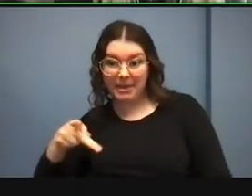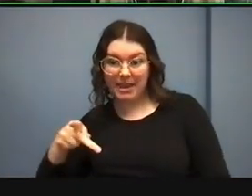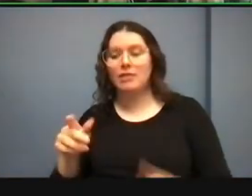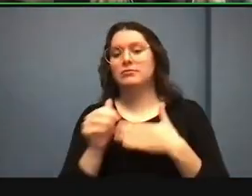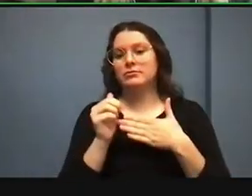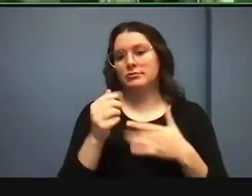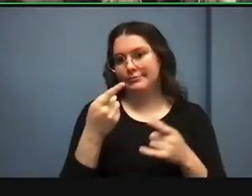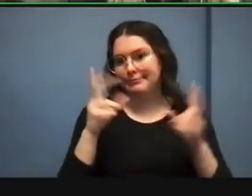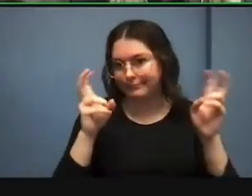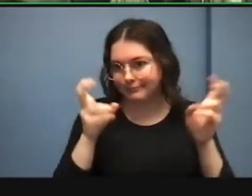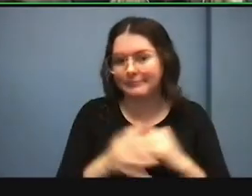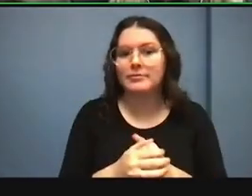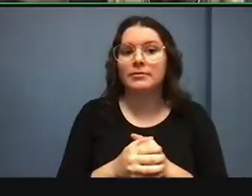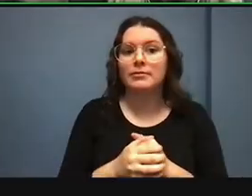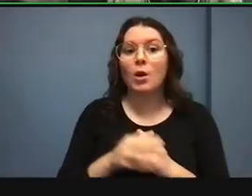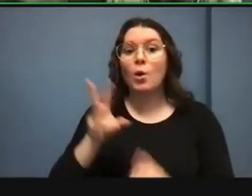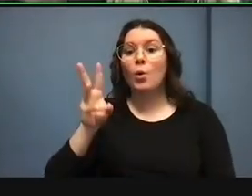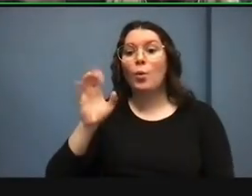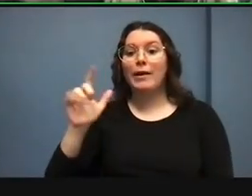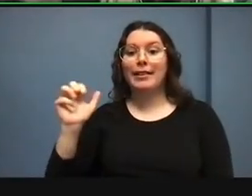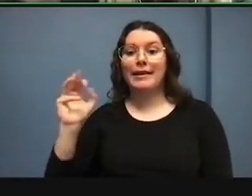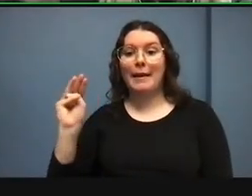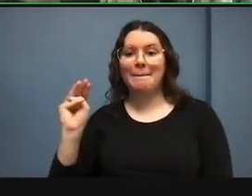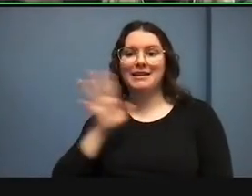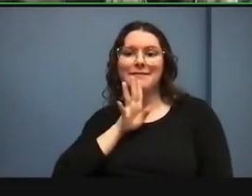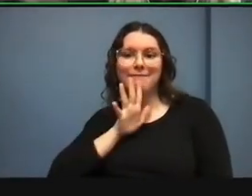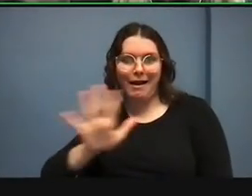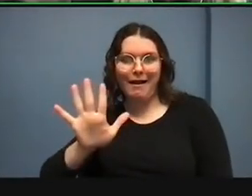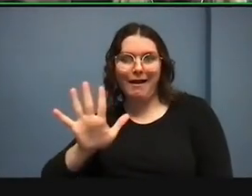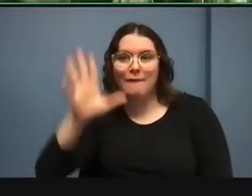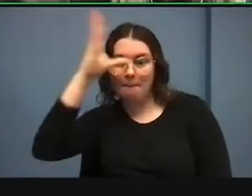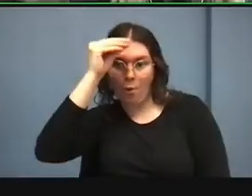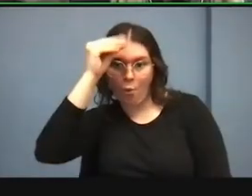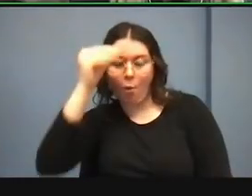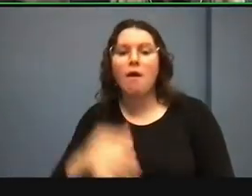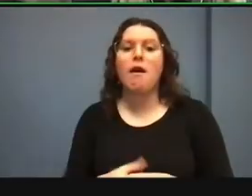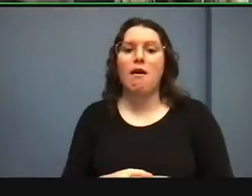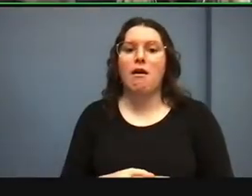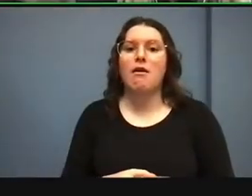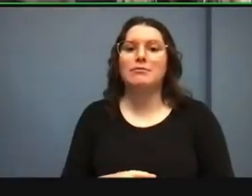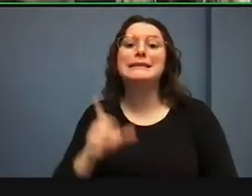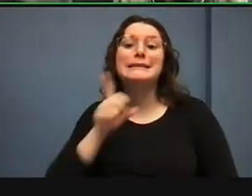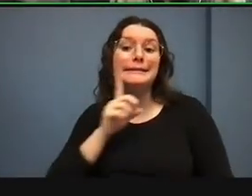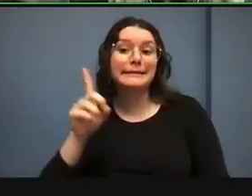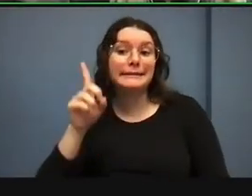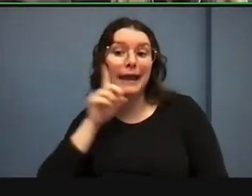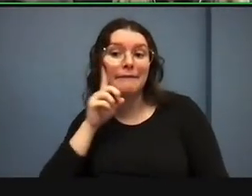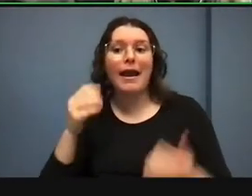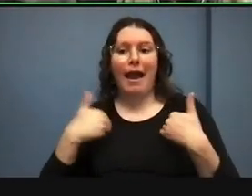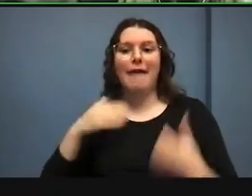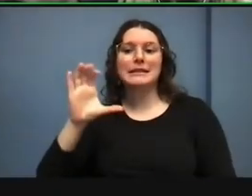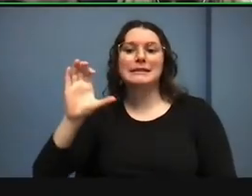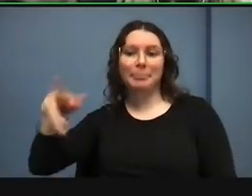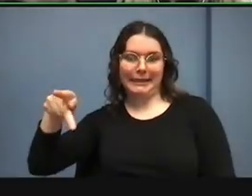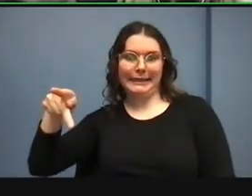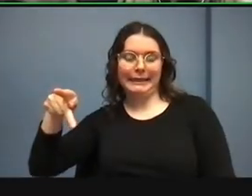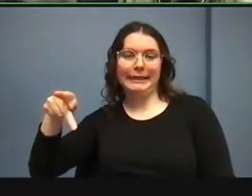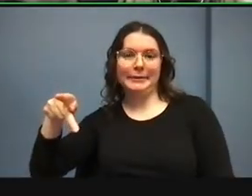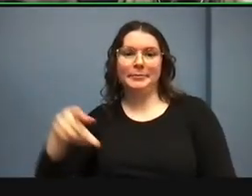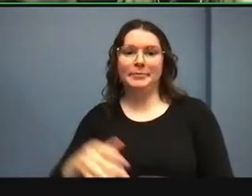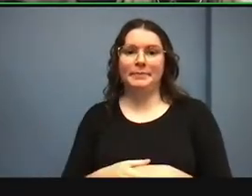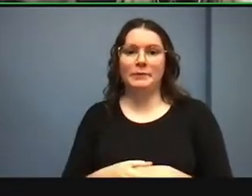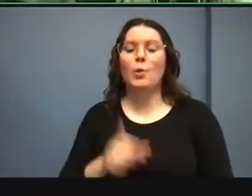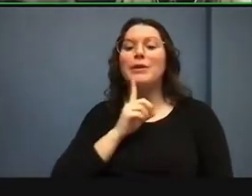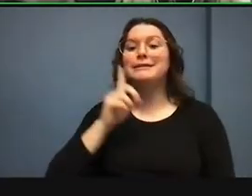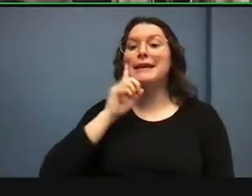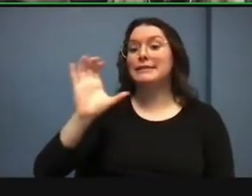following. William is a 5-year-old boy who is deaf and has cerebral palsy. So deaf